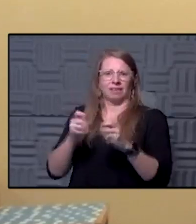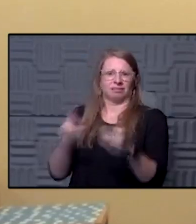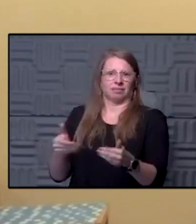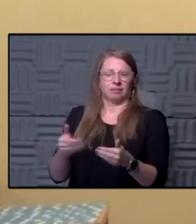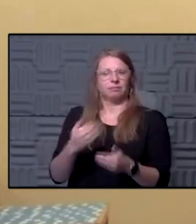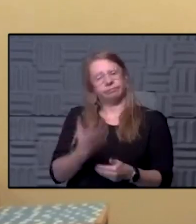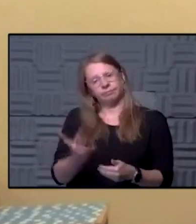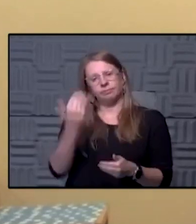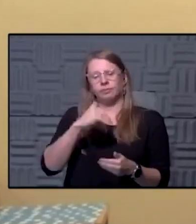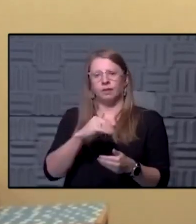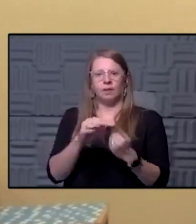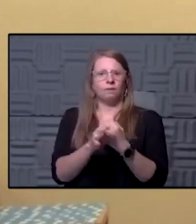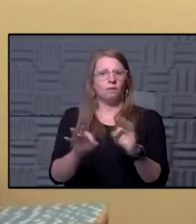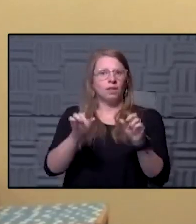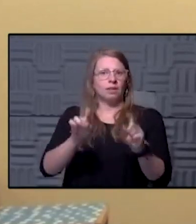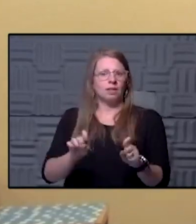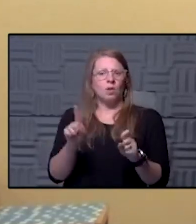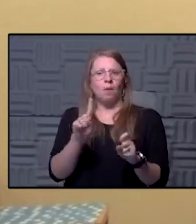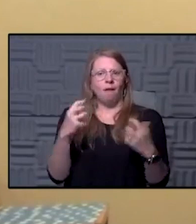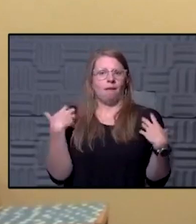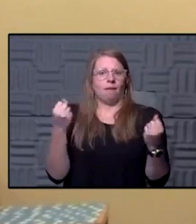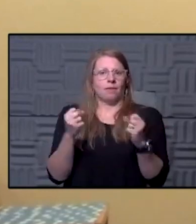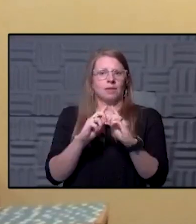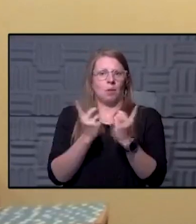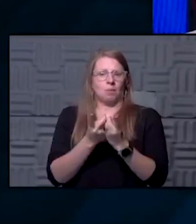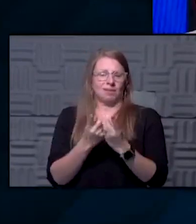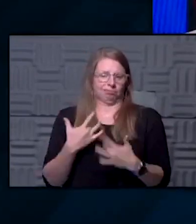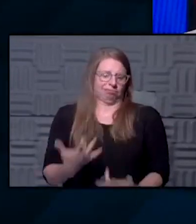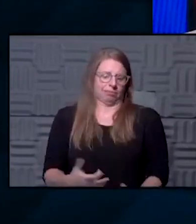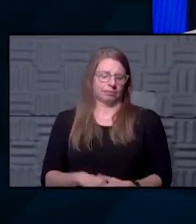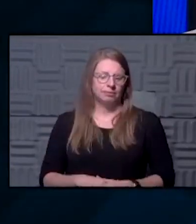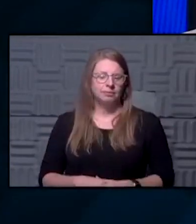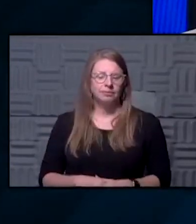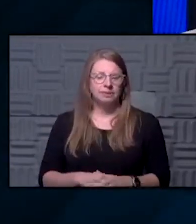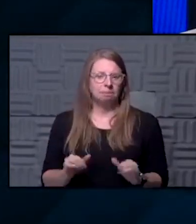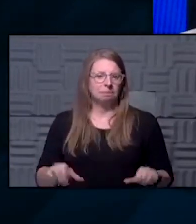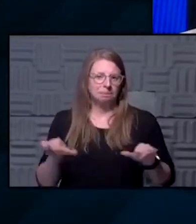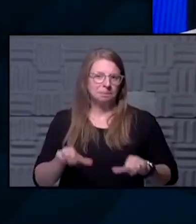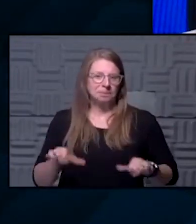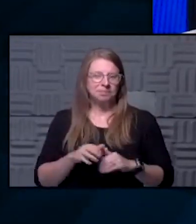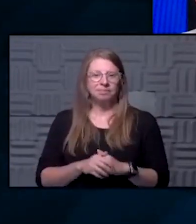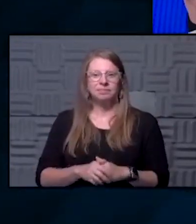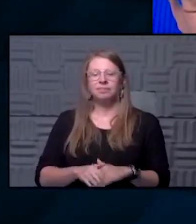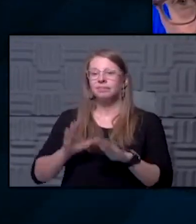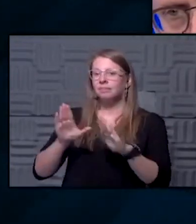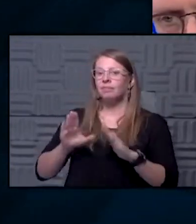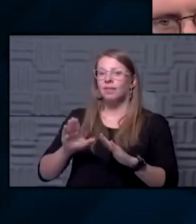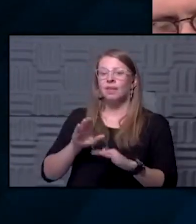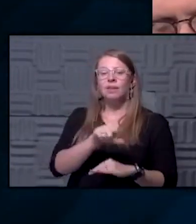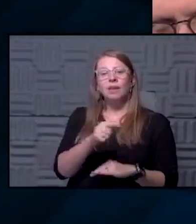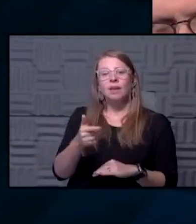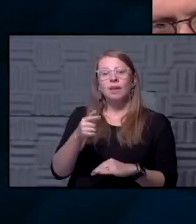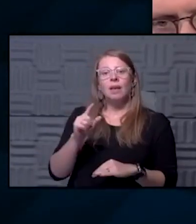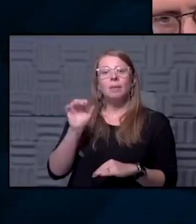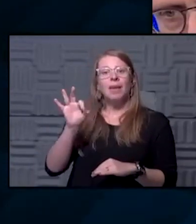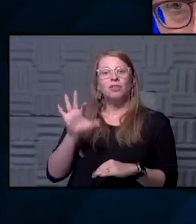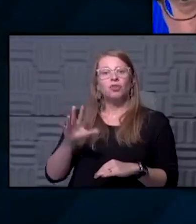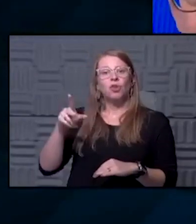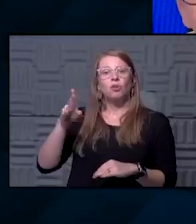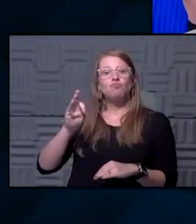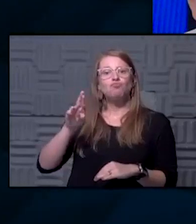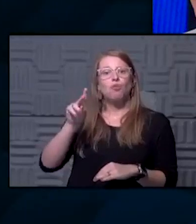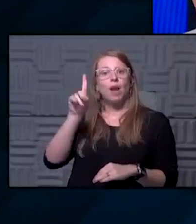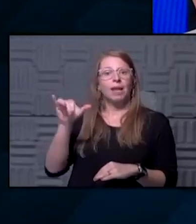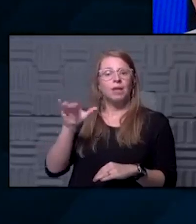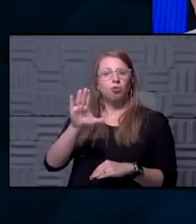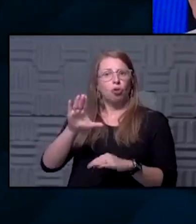come on through, free testing at the health department as per usual. All right, excellent. Pastor Brady, how are things with your congregation?